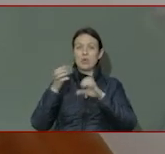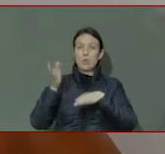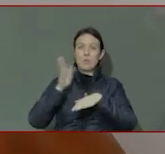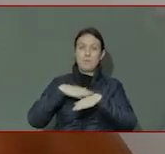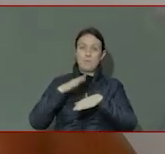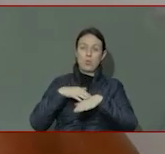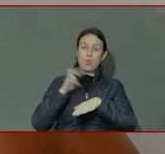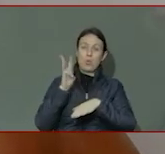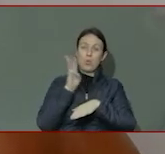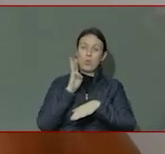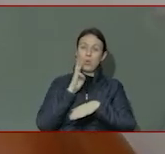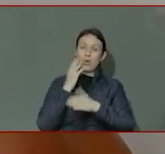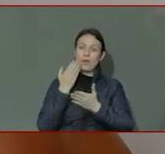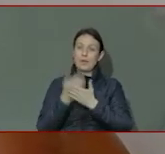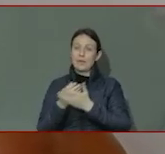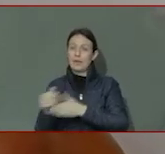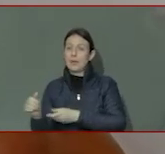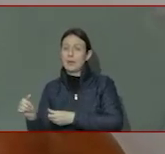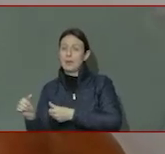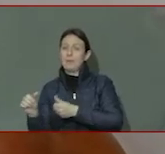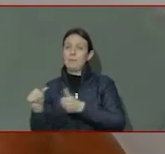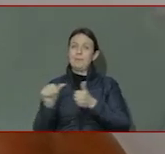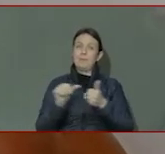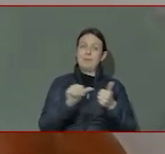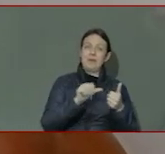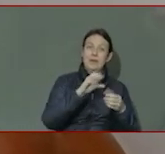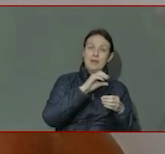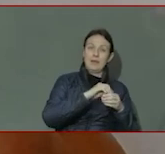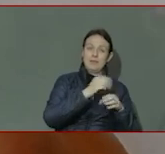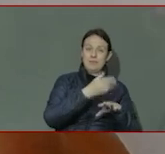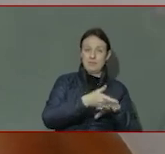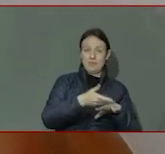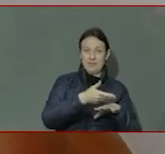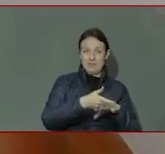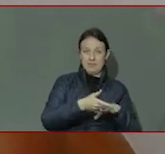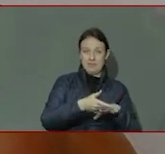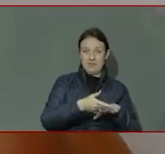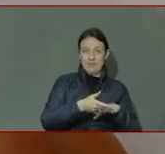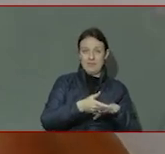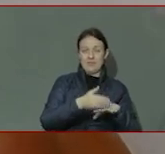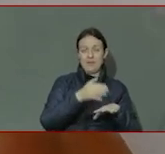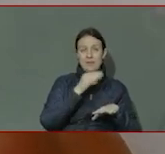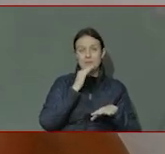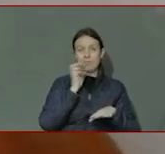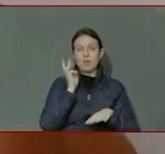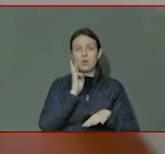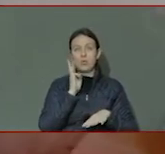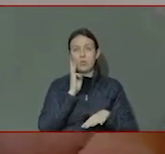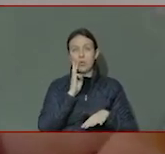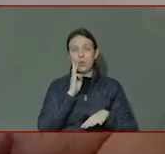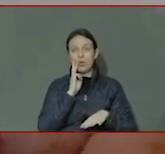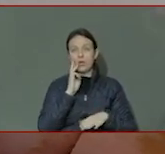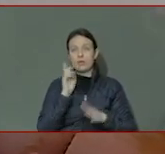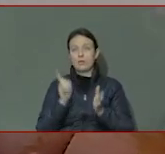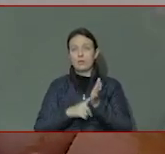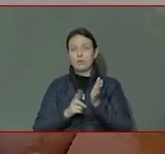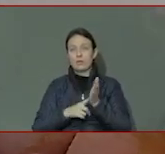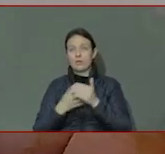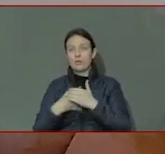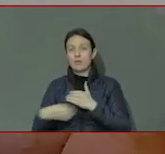is what? And now you will have more or less water in the urine.